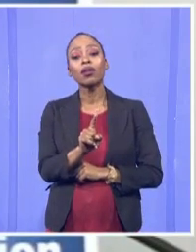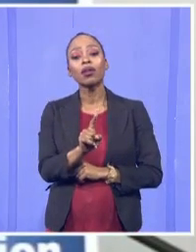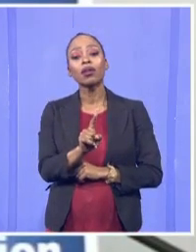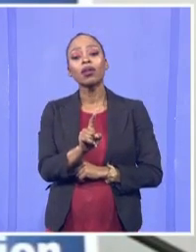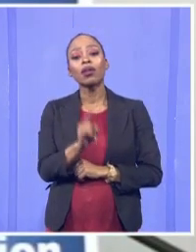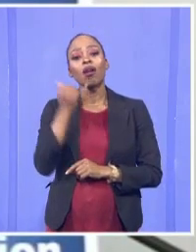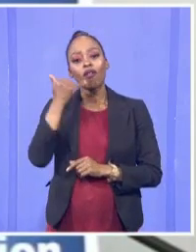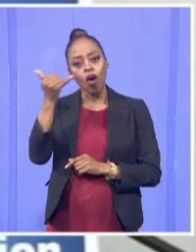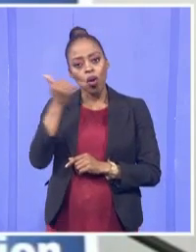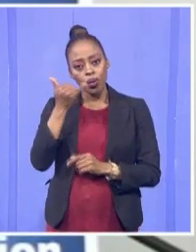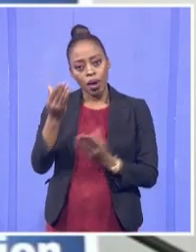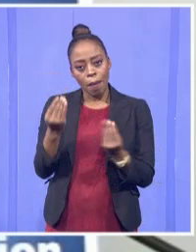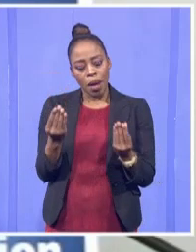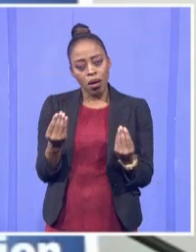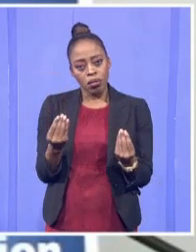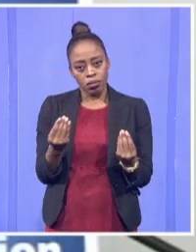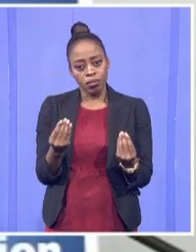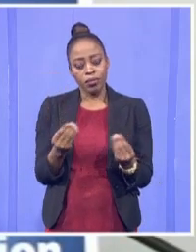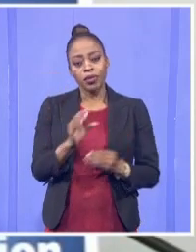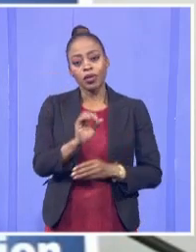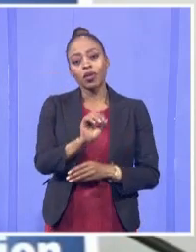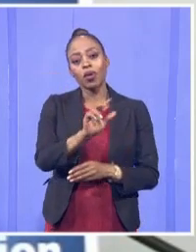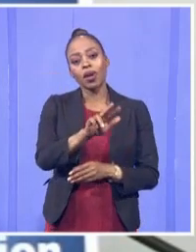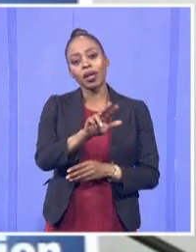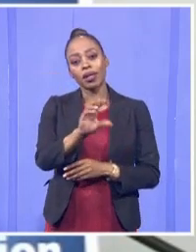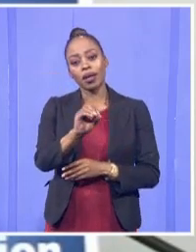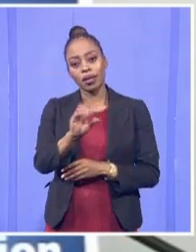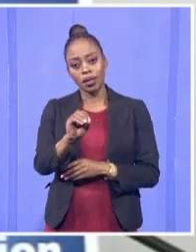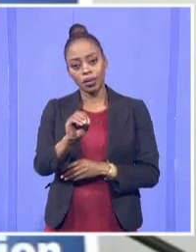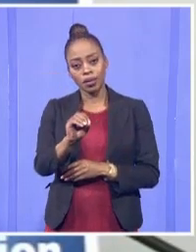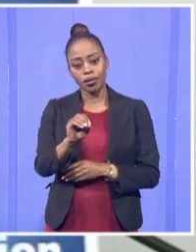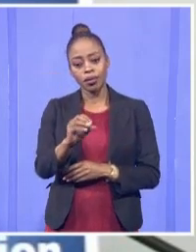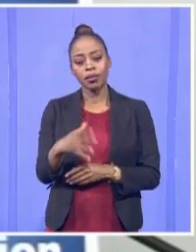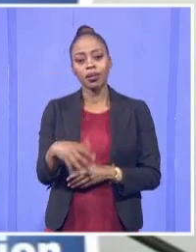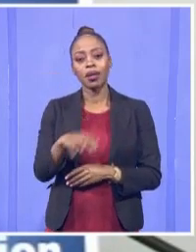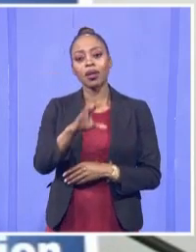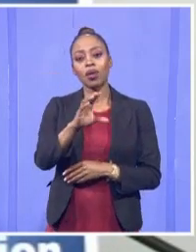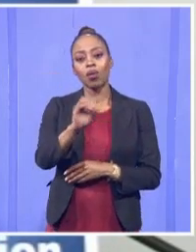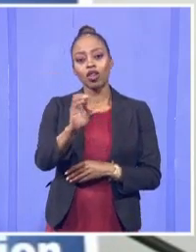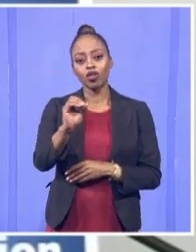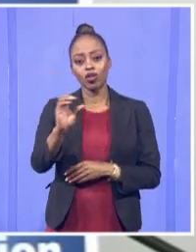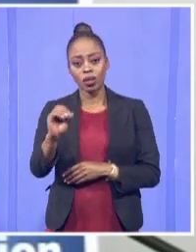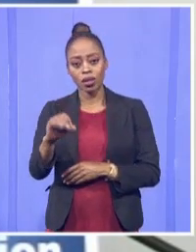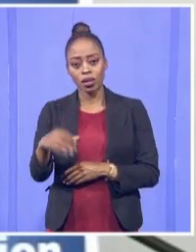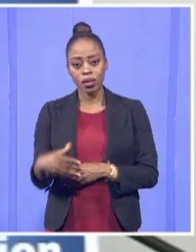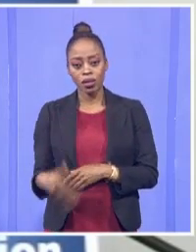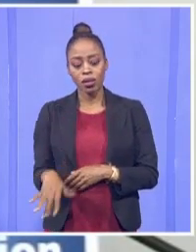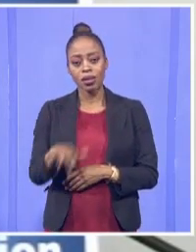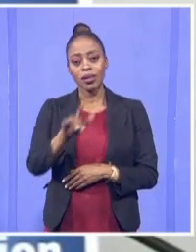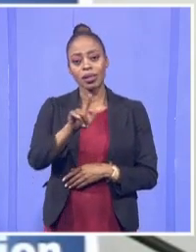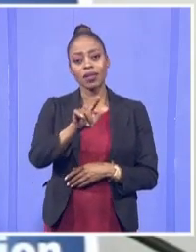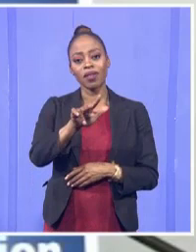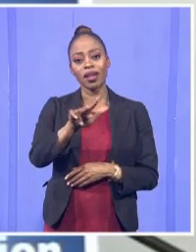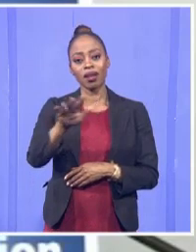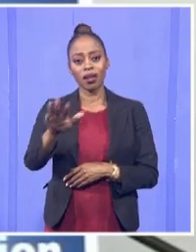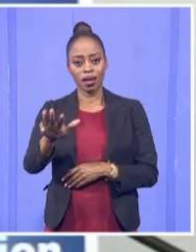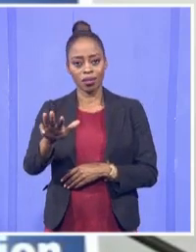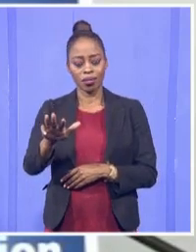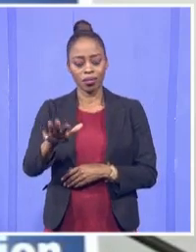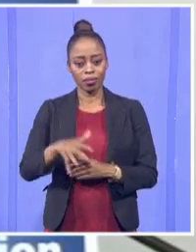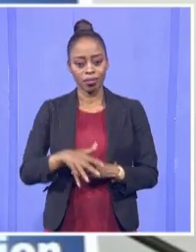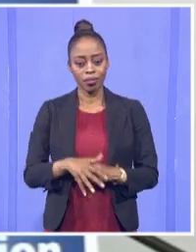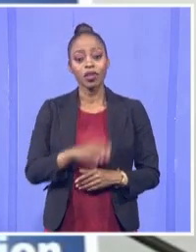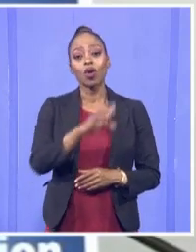our call center number 0800 000 789.